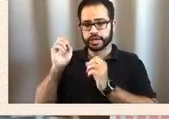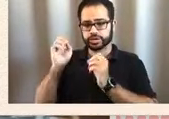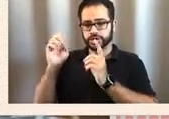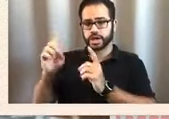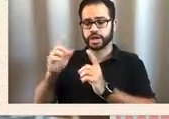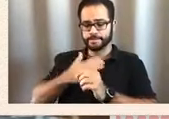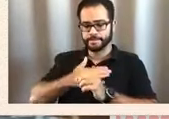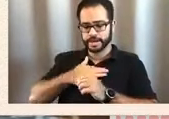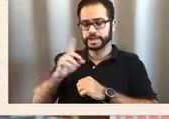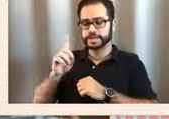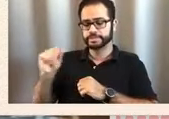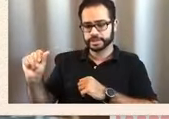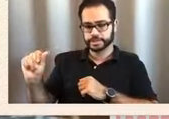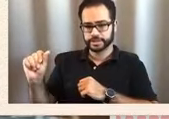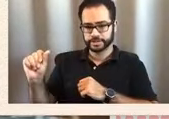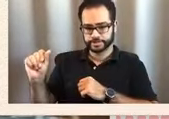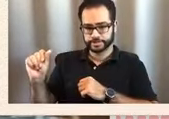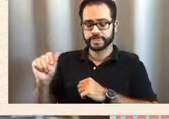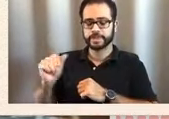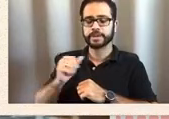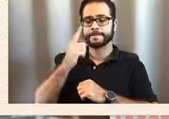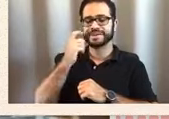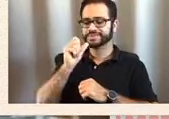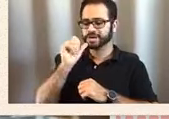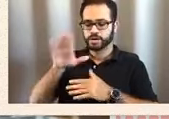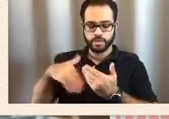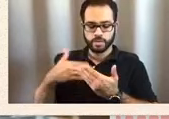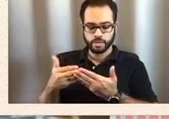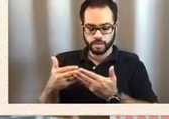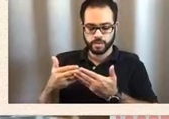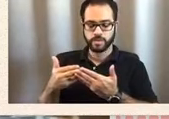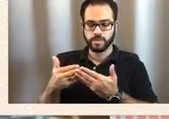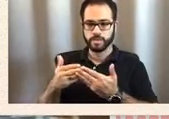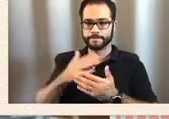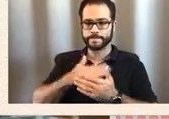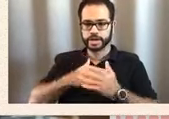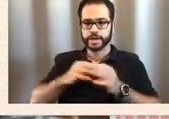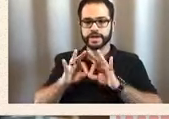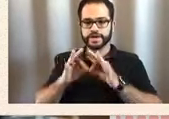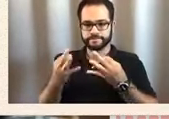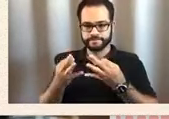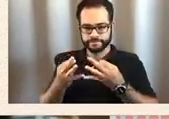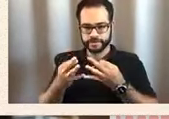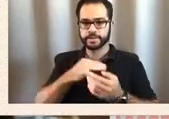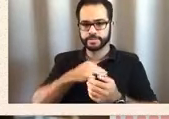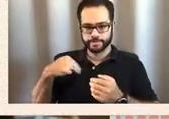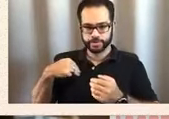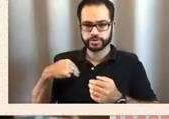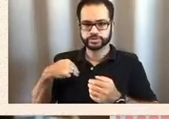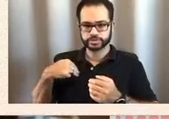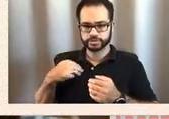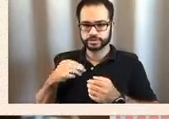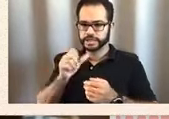disability because not all my family members are living with me.